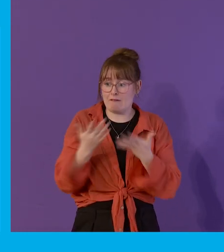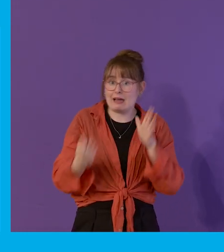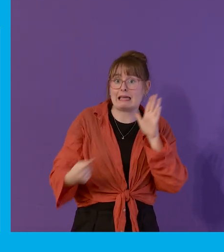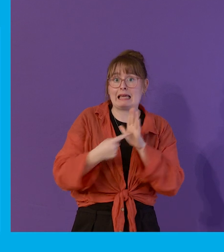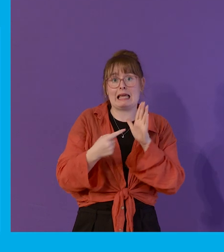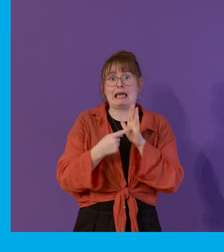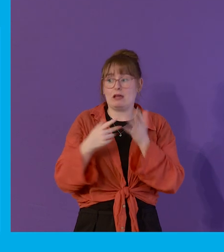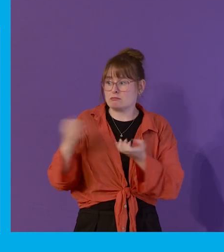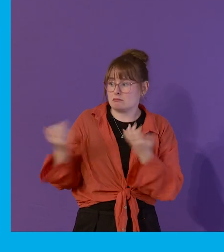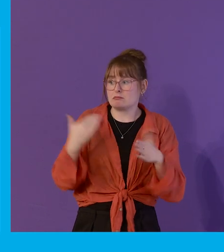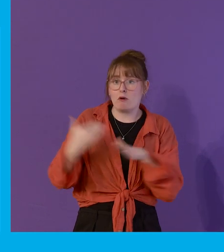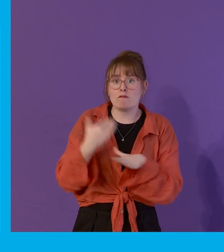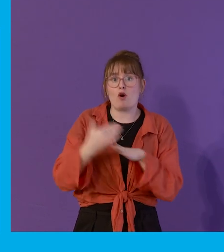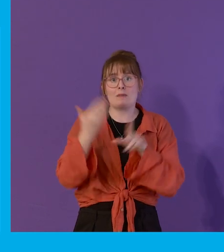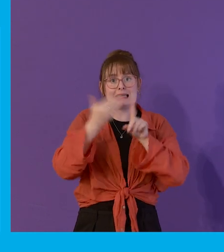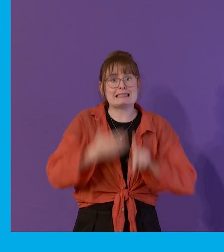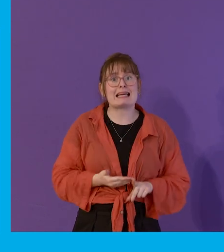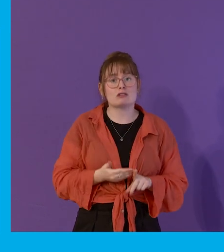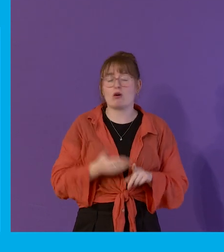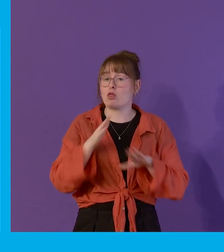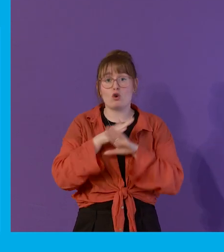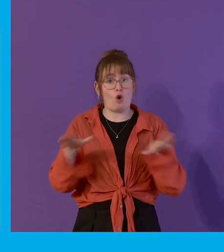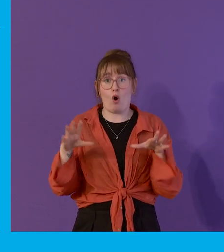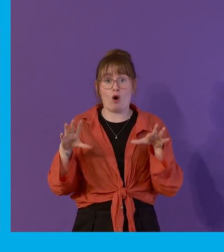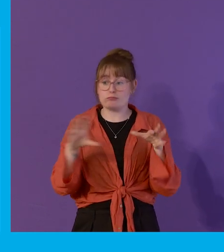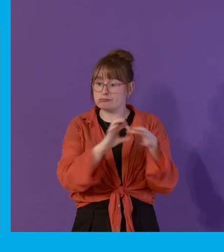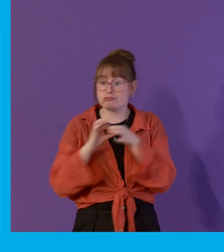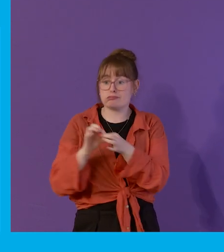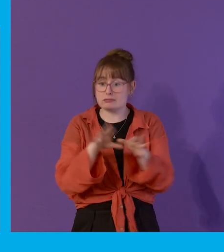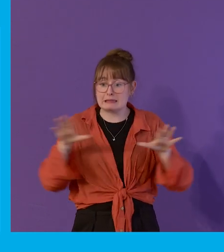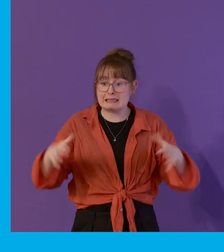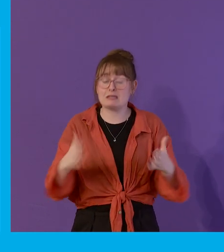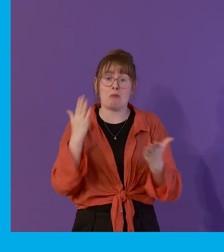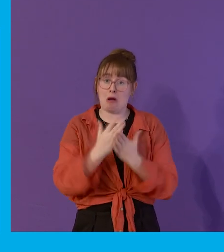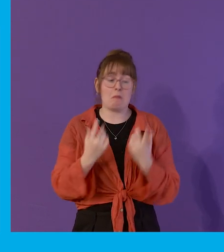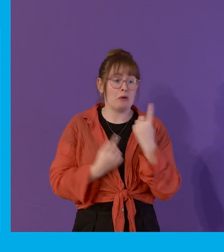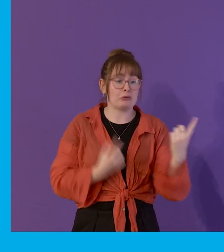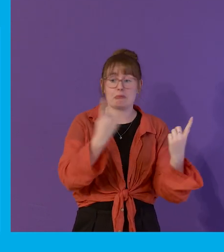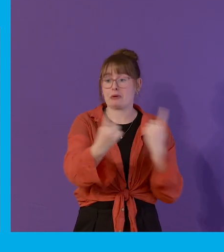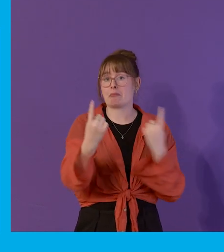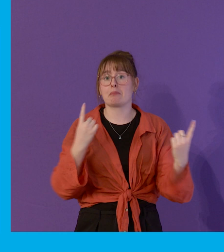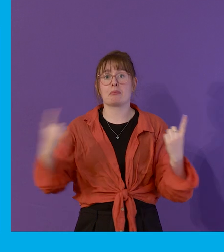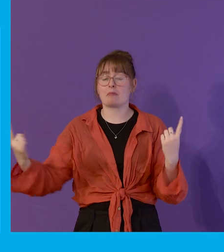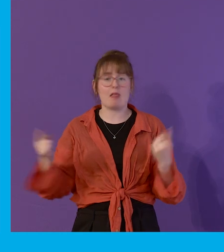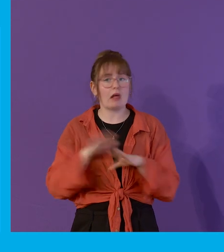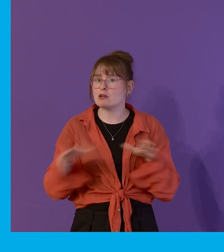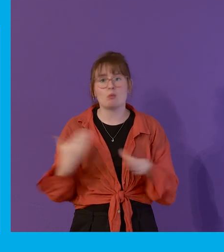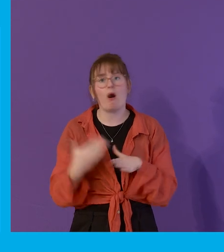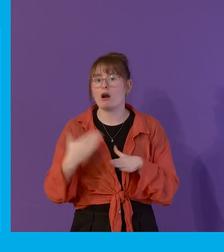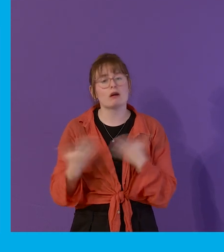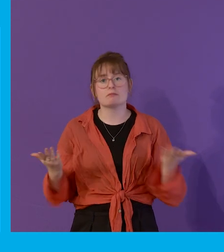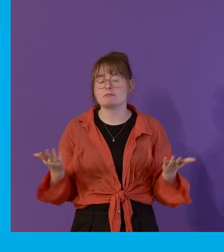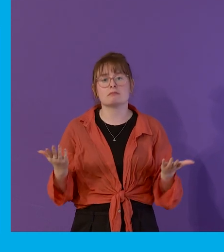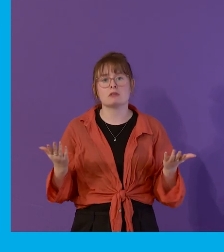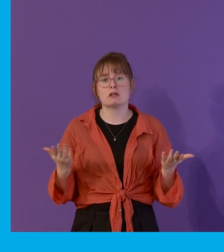performance indicators individually, not working together in a team wrapped around a community or a family, doesn't work.